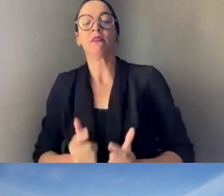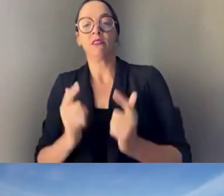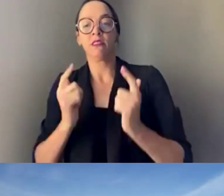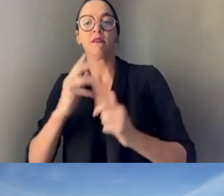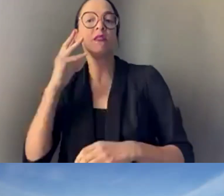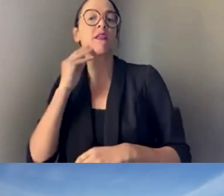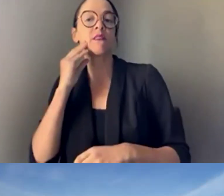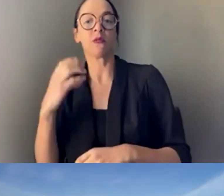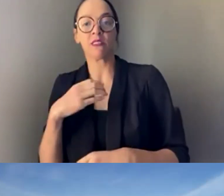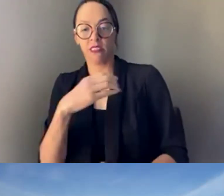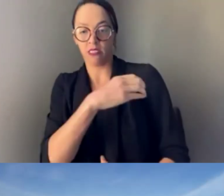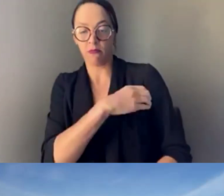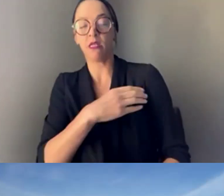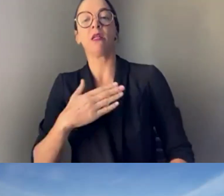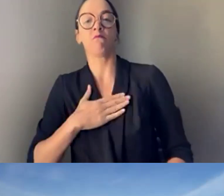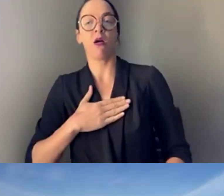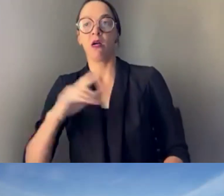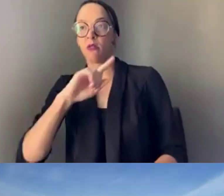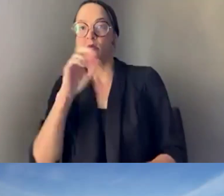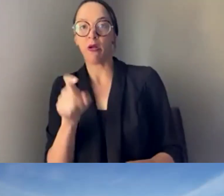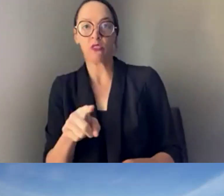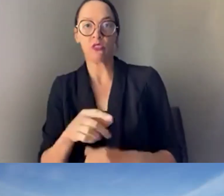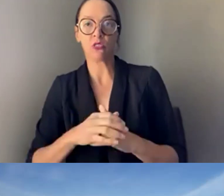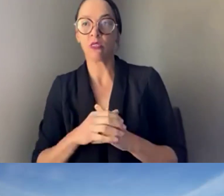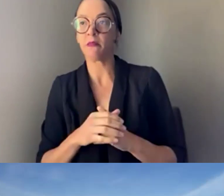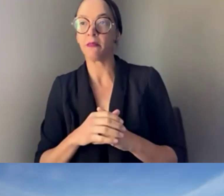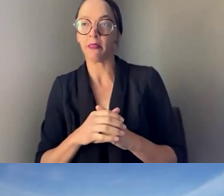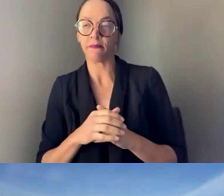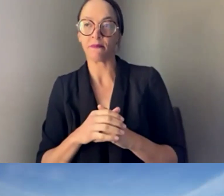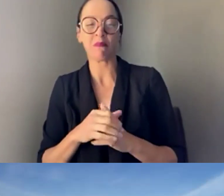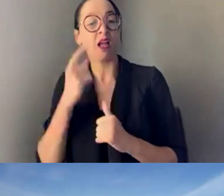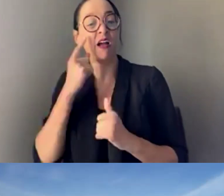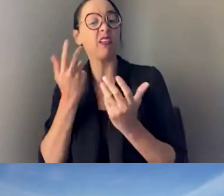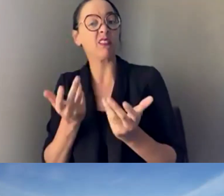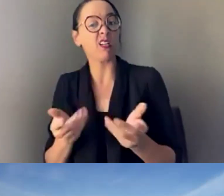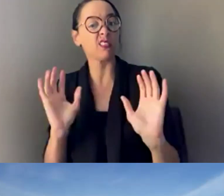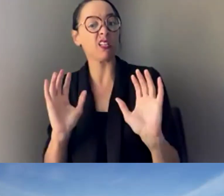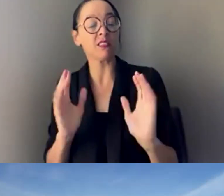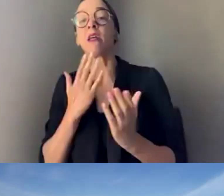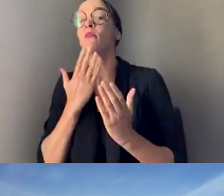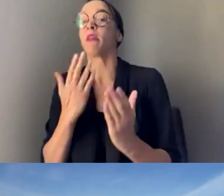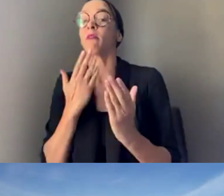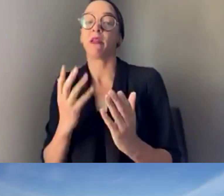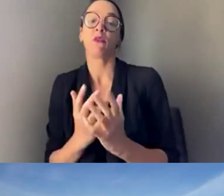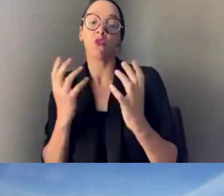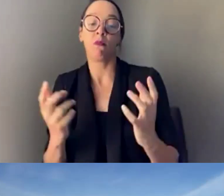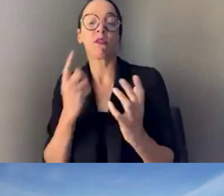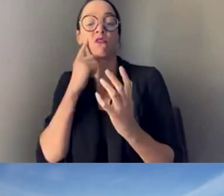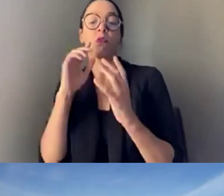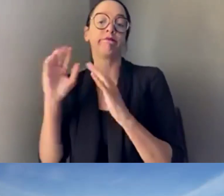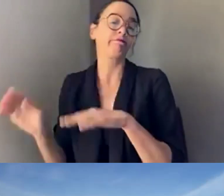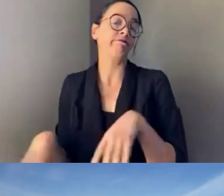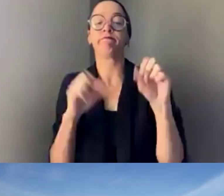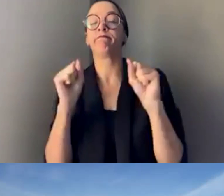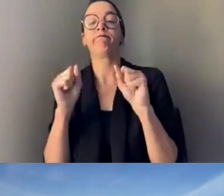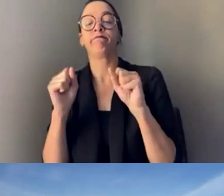my other question? I think that's pretty much it. So just thank you so much for heading up this committee, and hopefully it